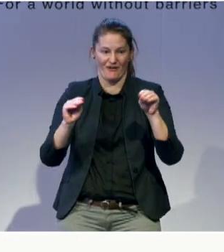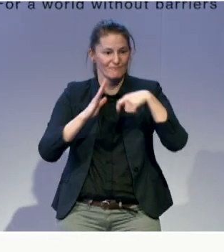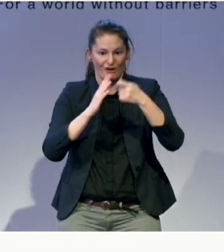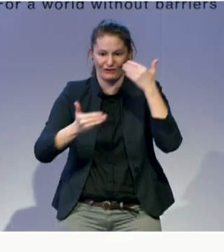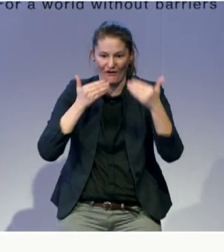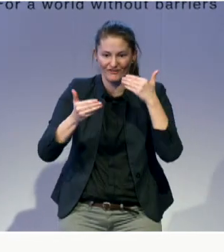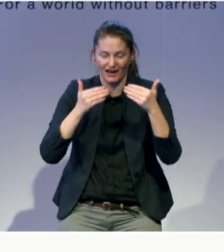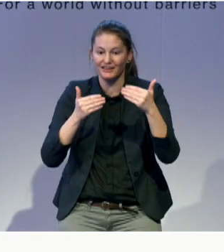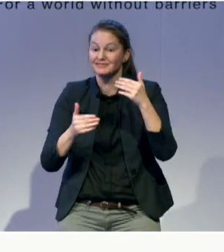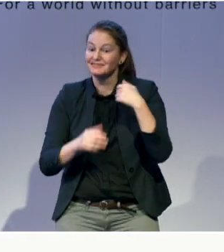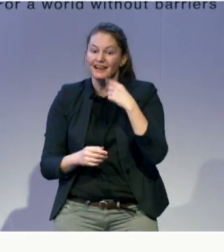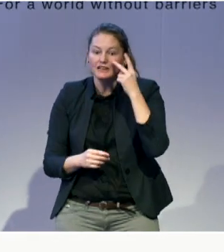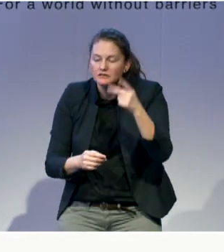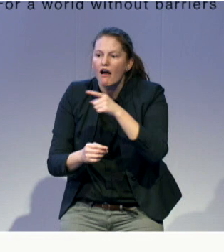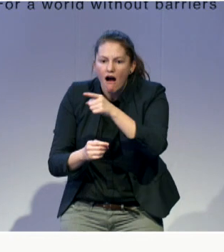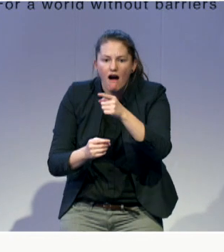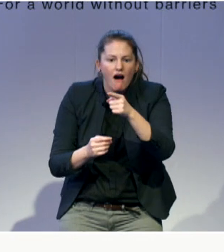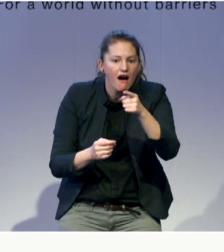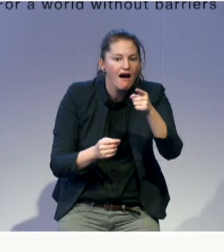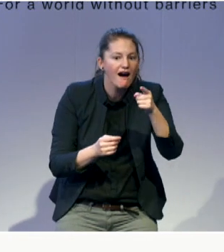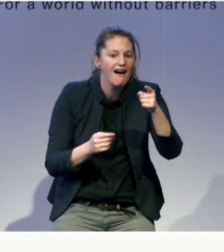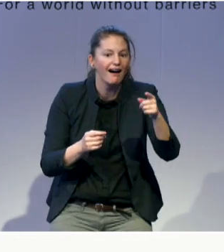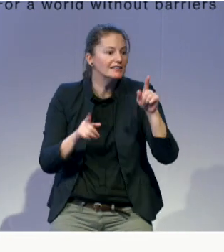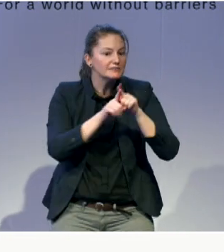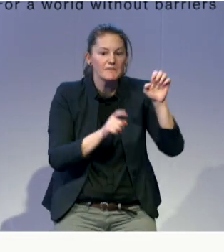And I've talked with Martin, and I've talked with Michael.